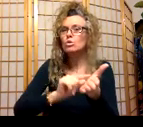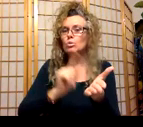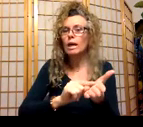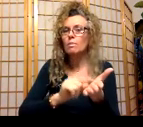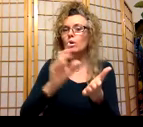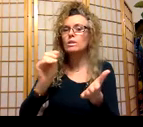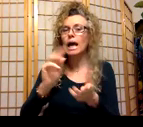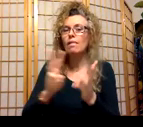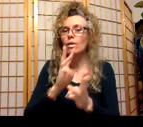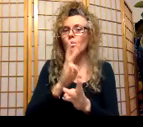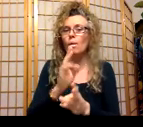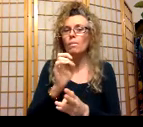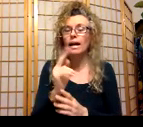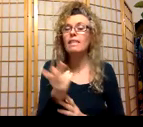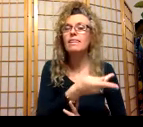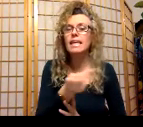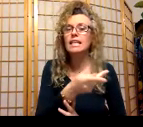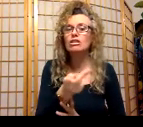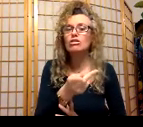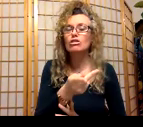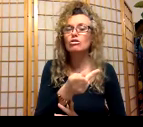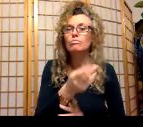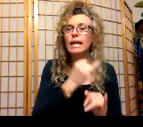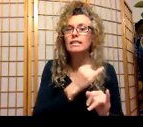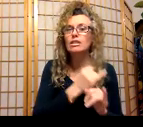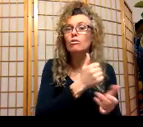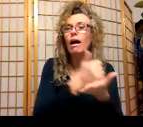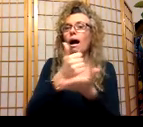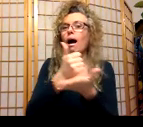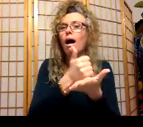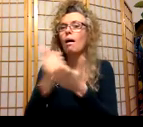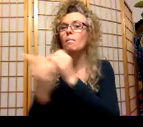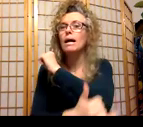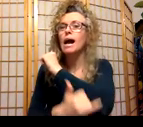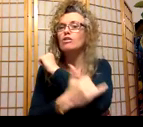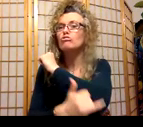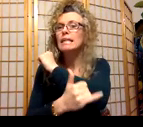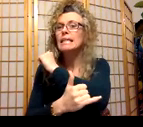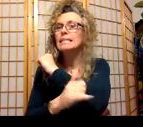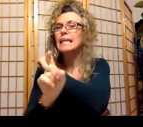Bank. These two institutes often help countries when needed.